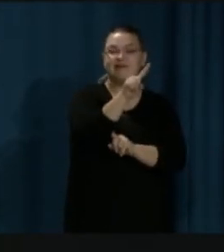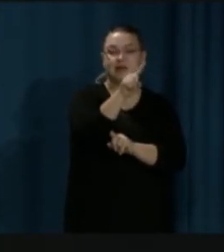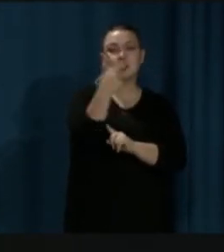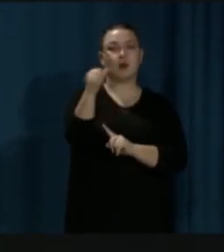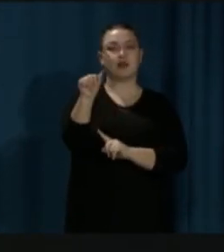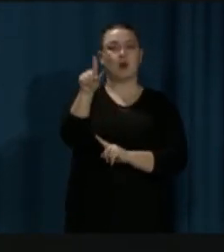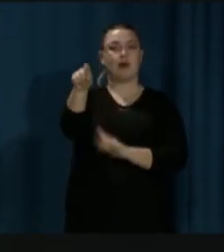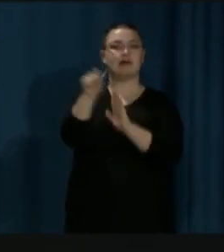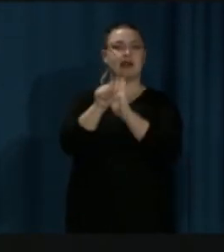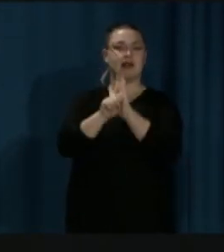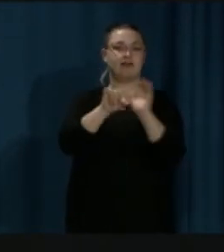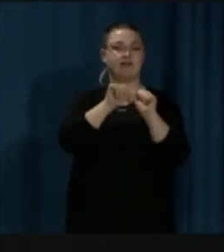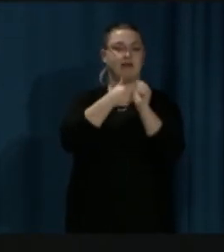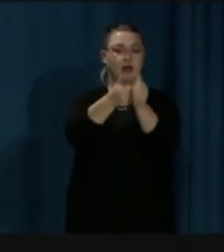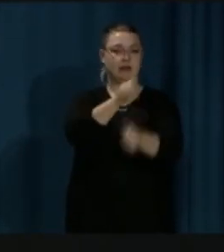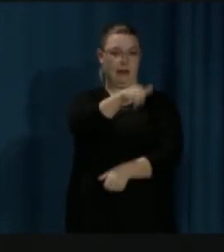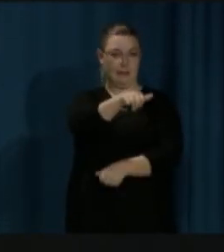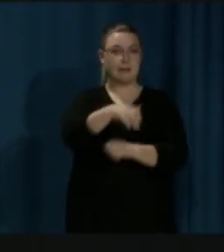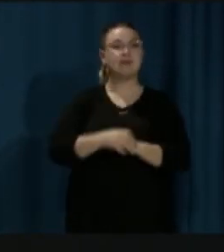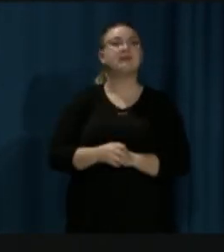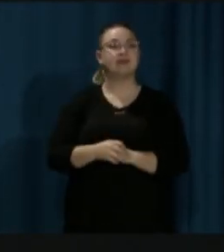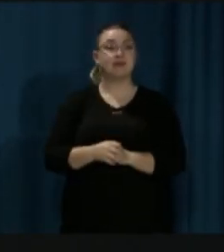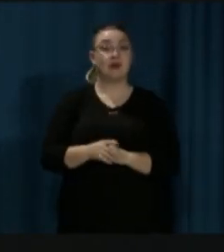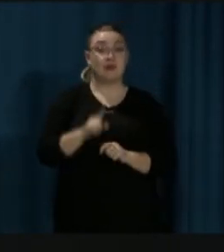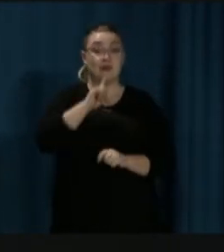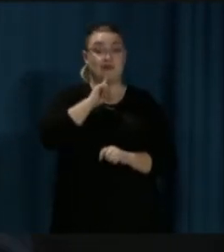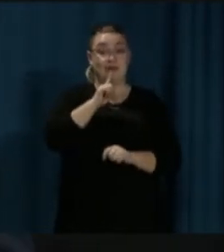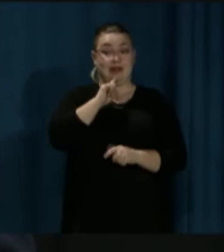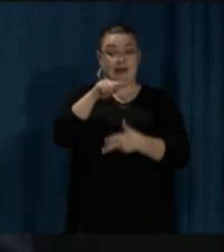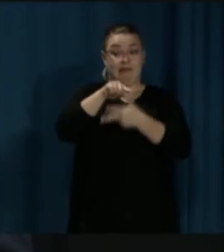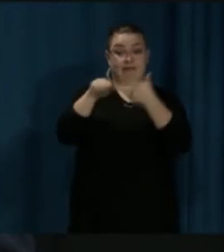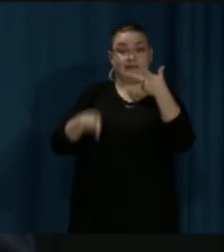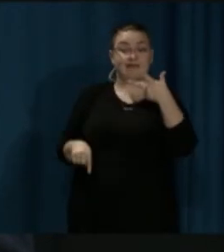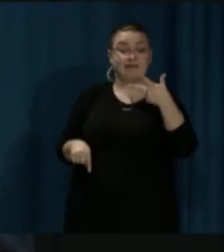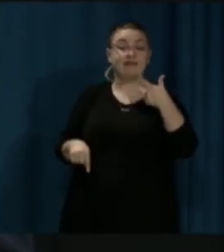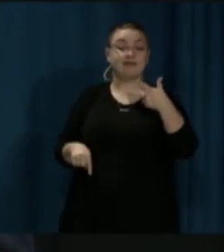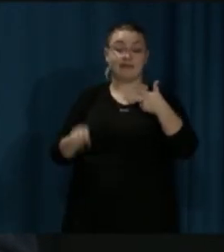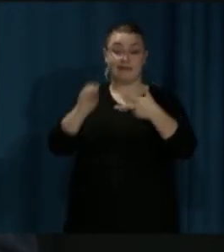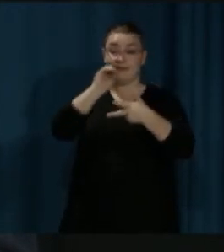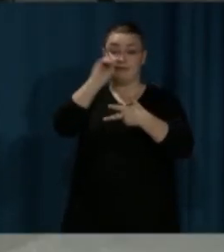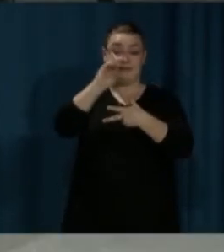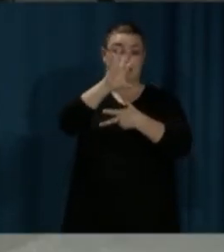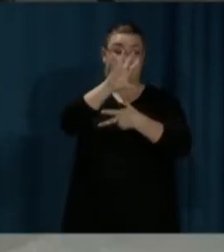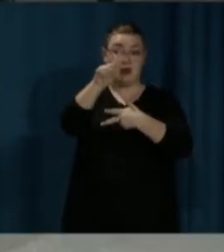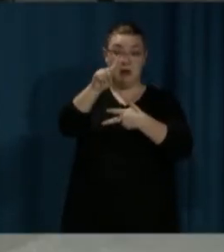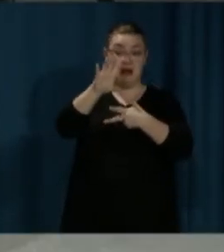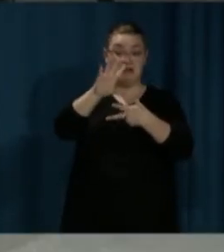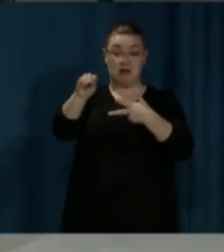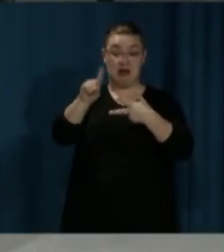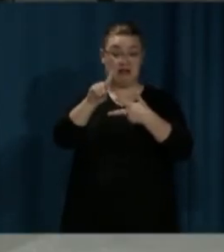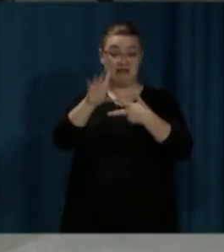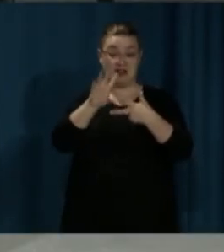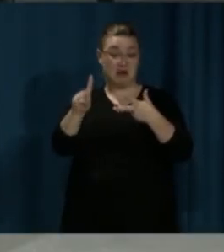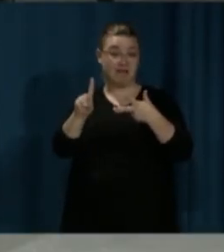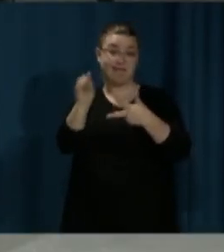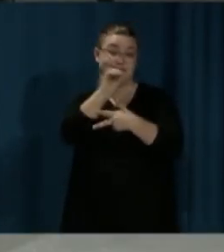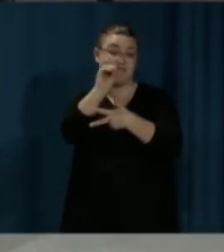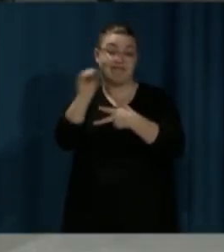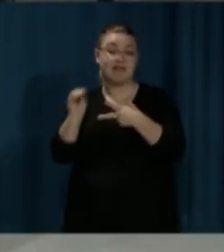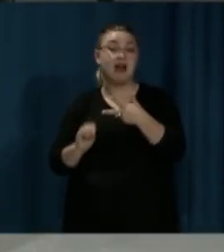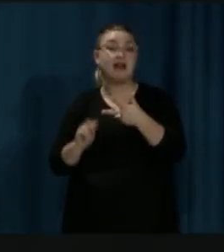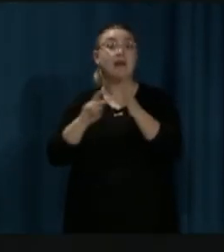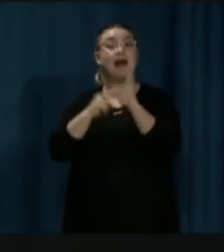2020, none of the candidates there were like 3 candidates running in each race, none of them got 50%, so they had to do a runoff with the top